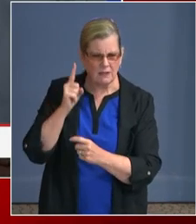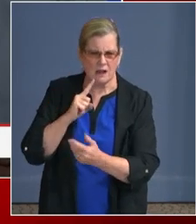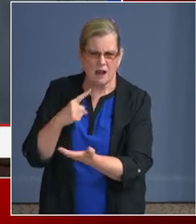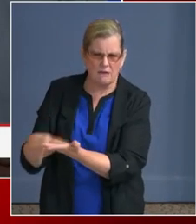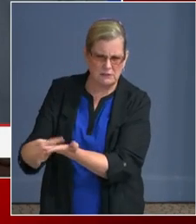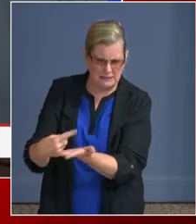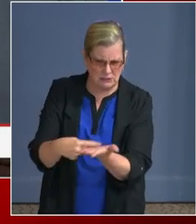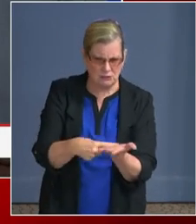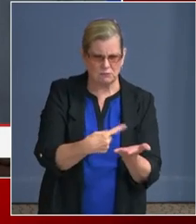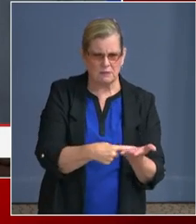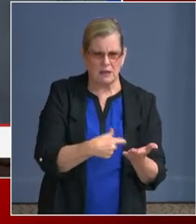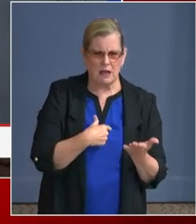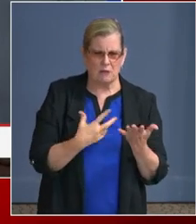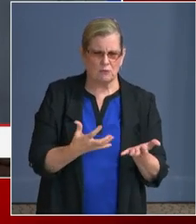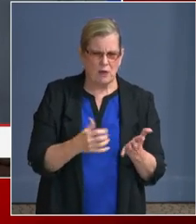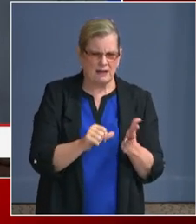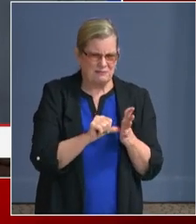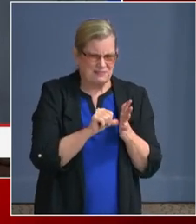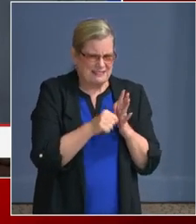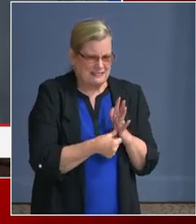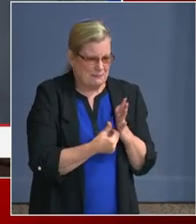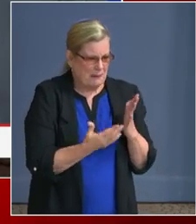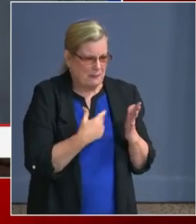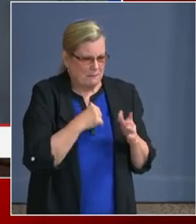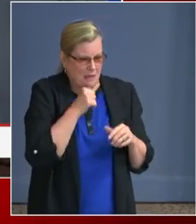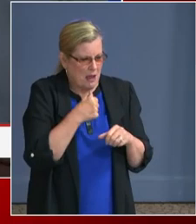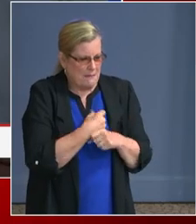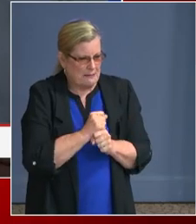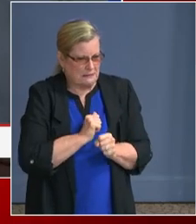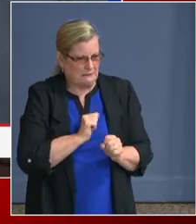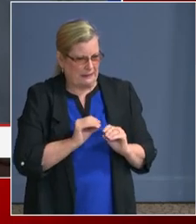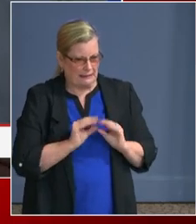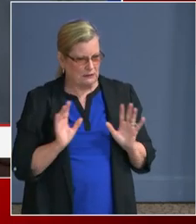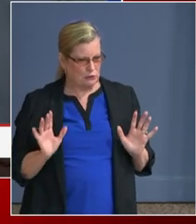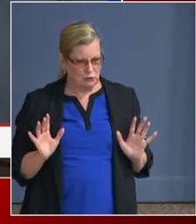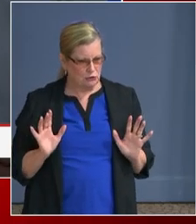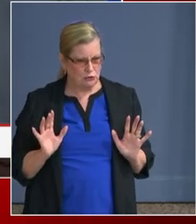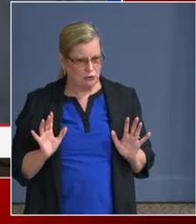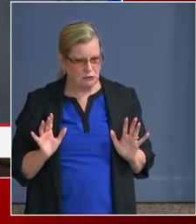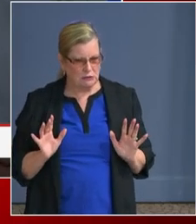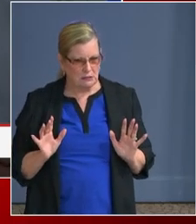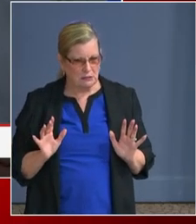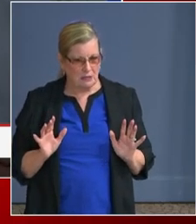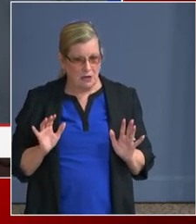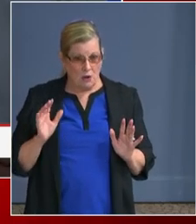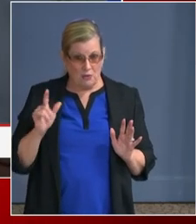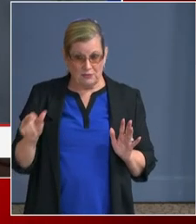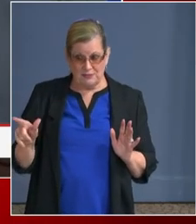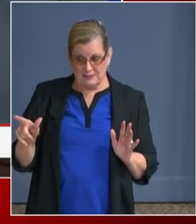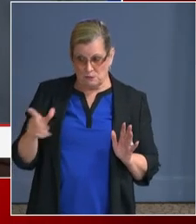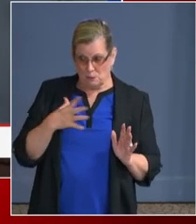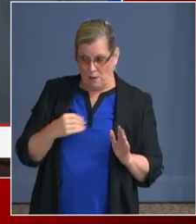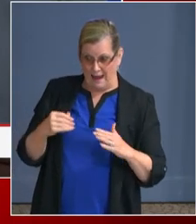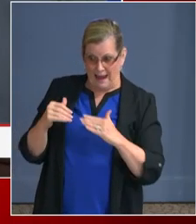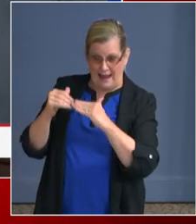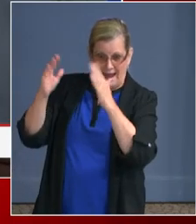I was trying to make, maybe I didn't make it well, was that this White House has